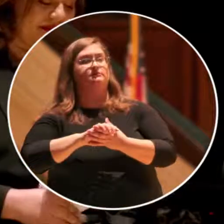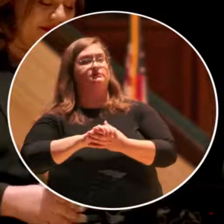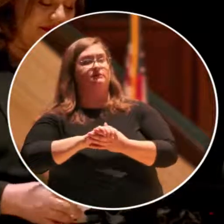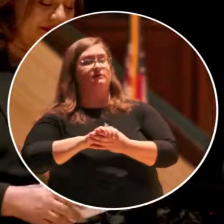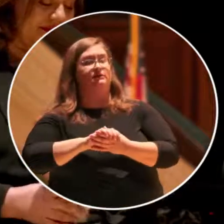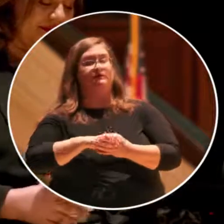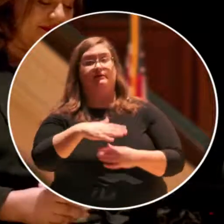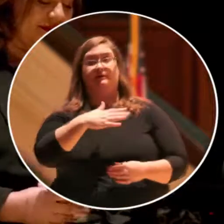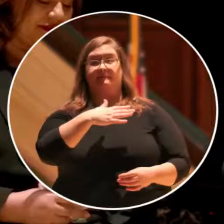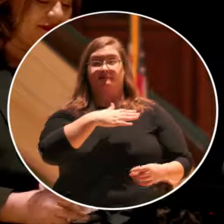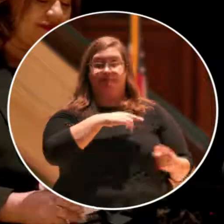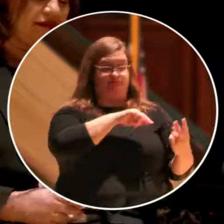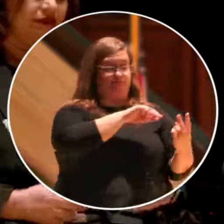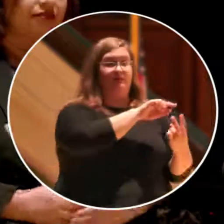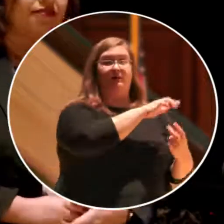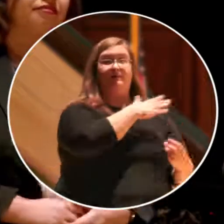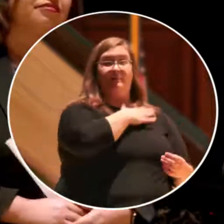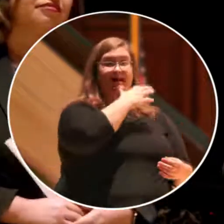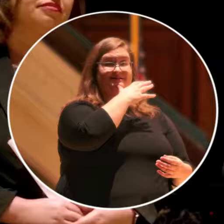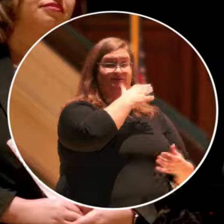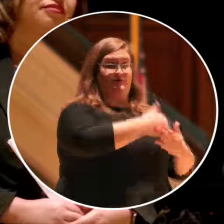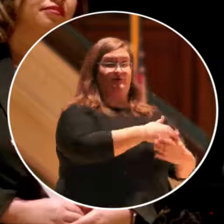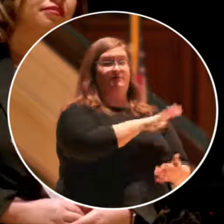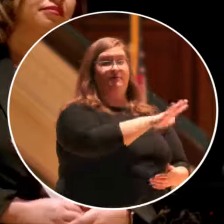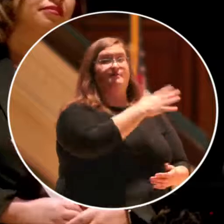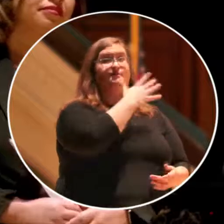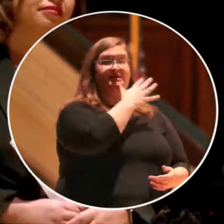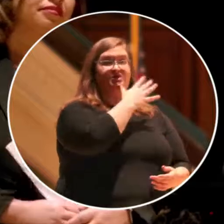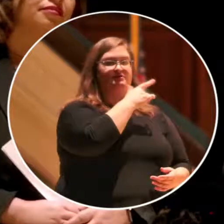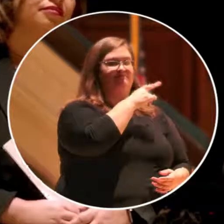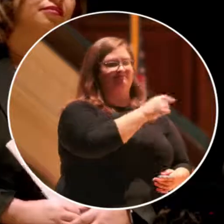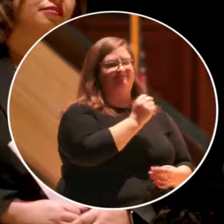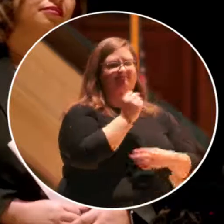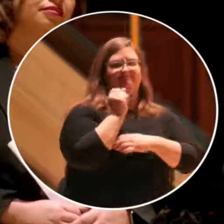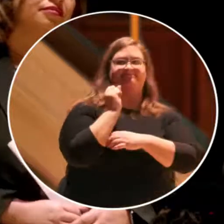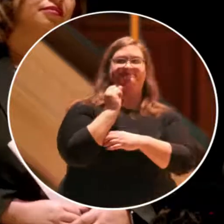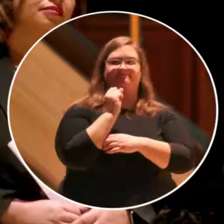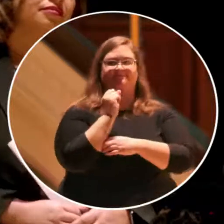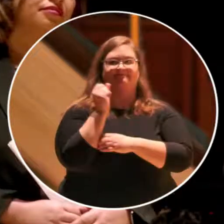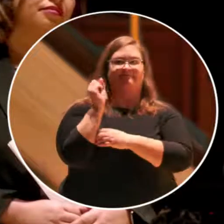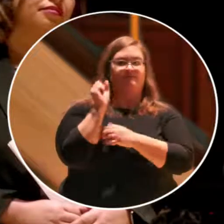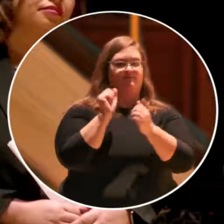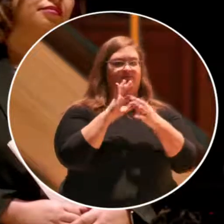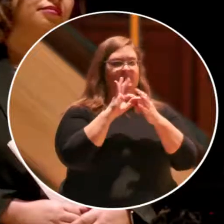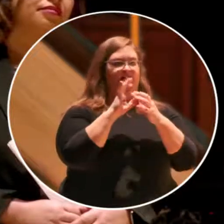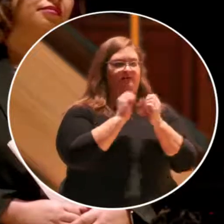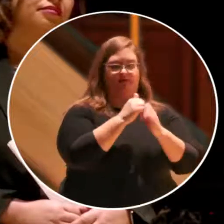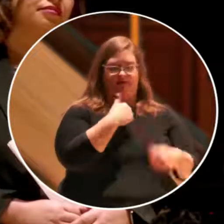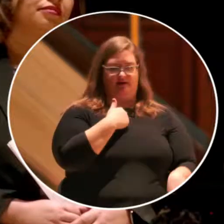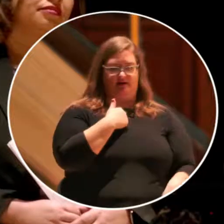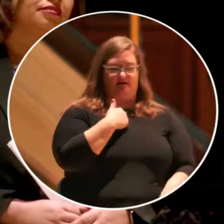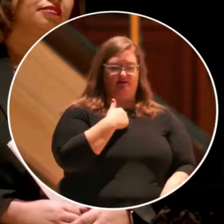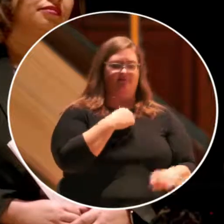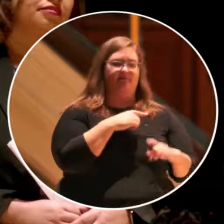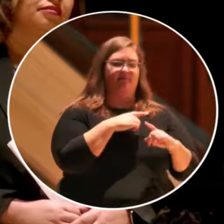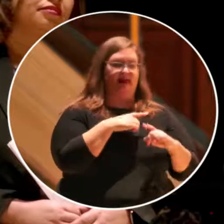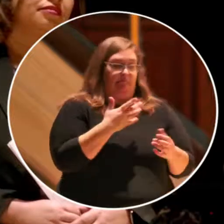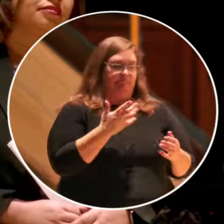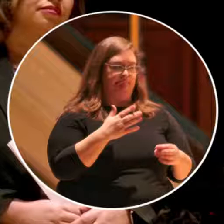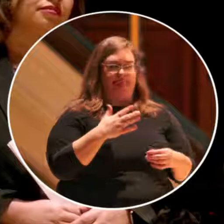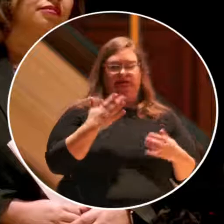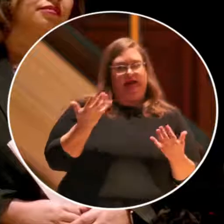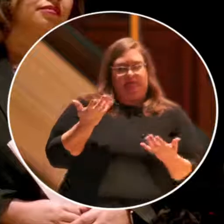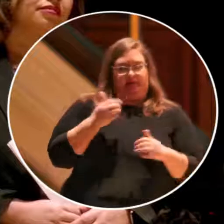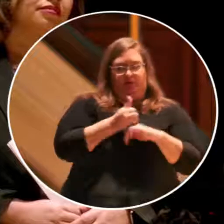My daughter's mother was resistant to having a relationship with me at first. Who could blame her? Who was I? I